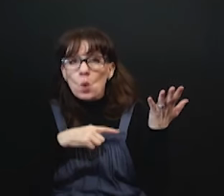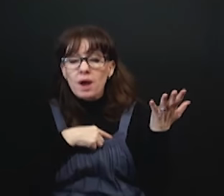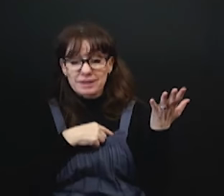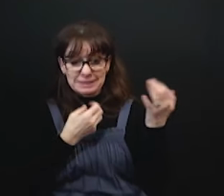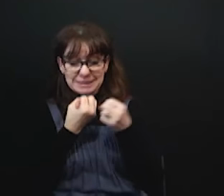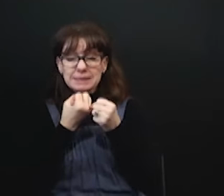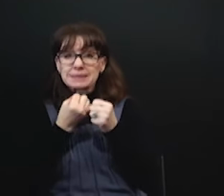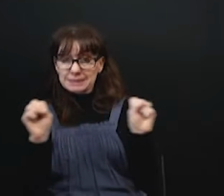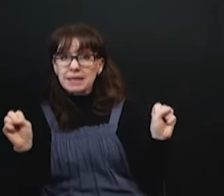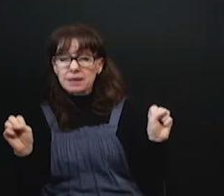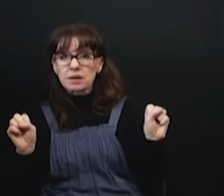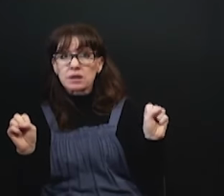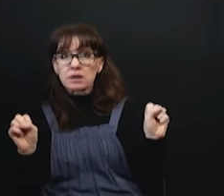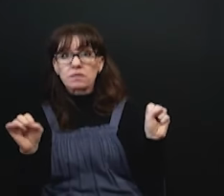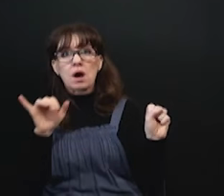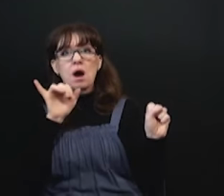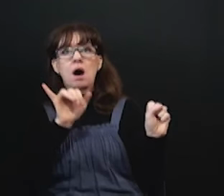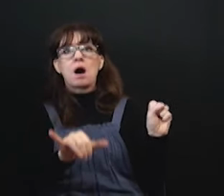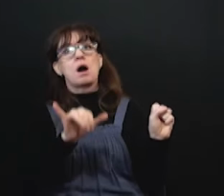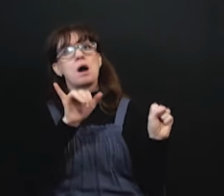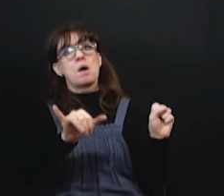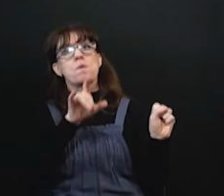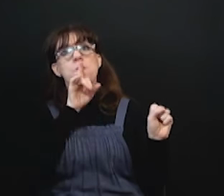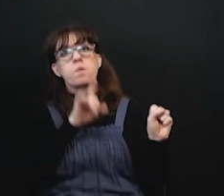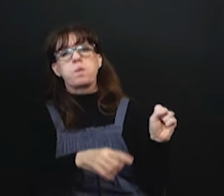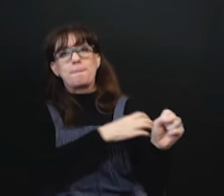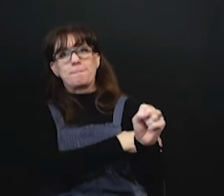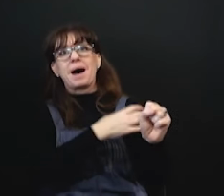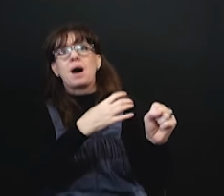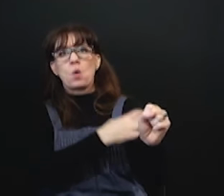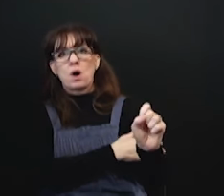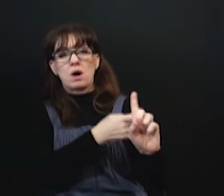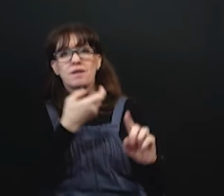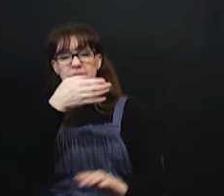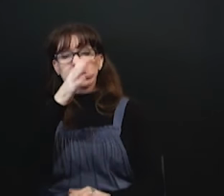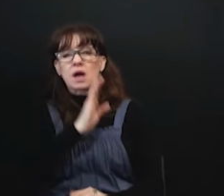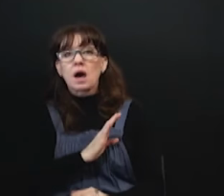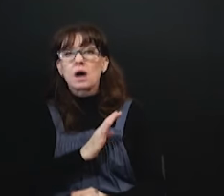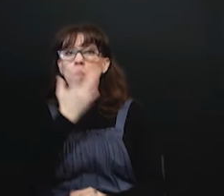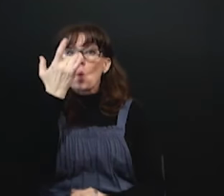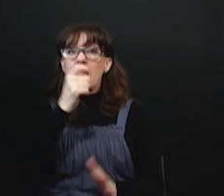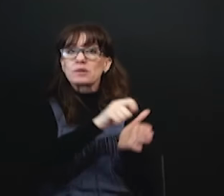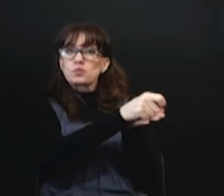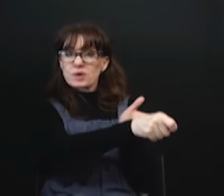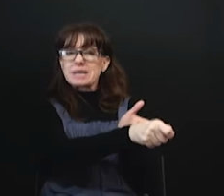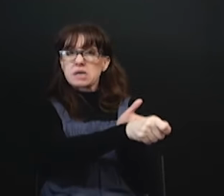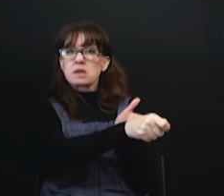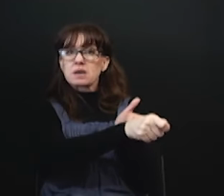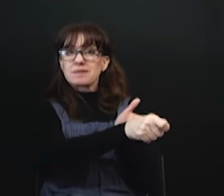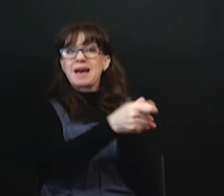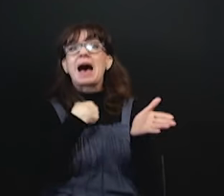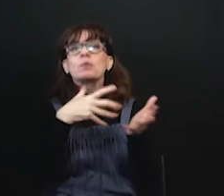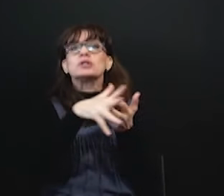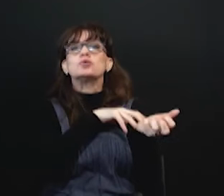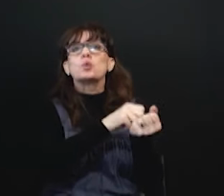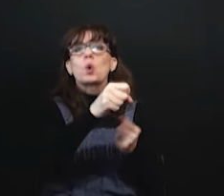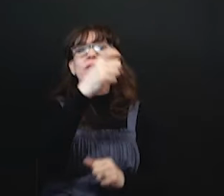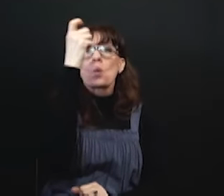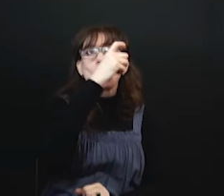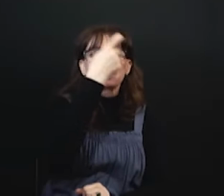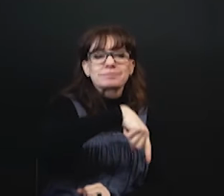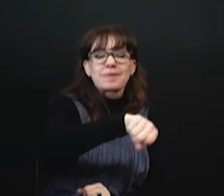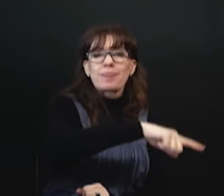saved, it is the power of God. For it is written, I will destroy the wisdom of the